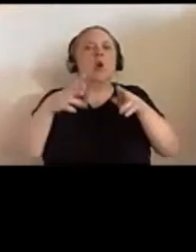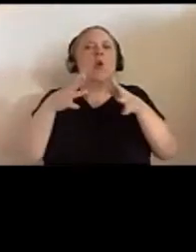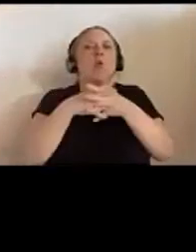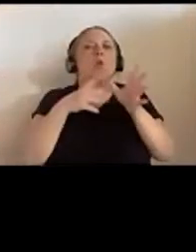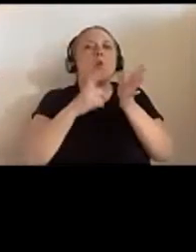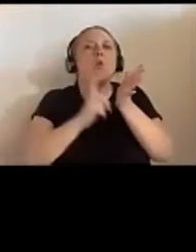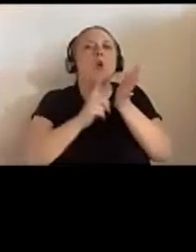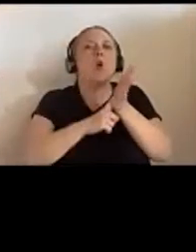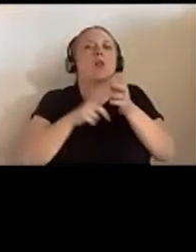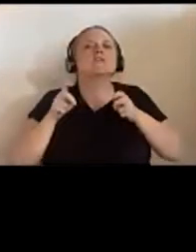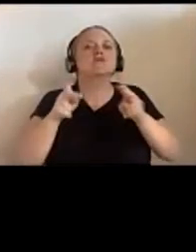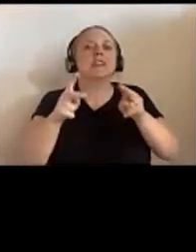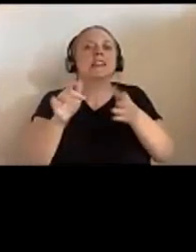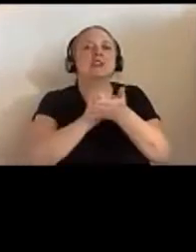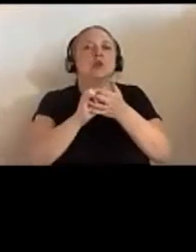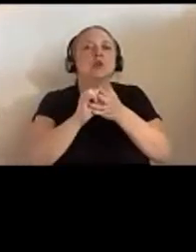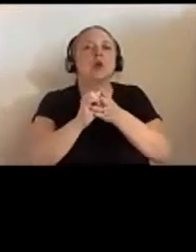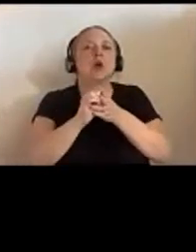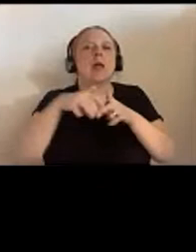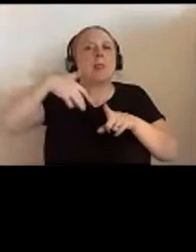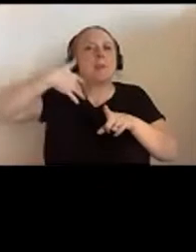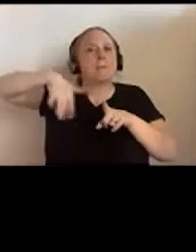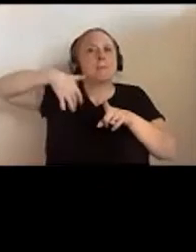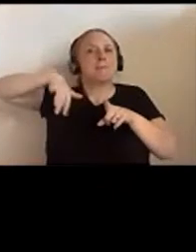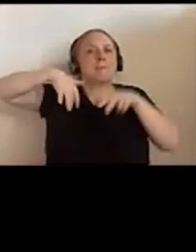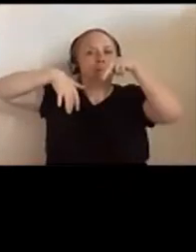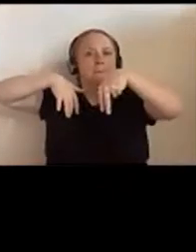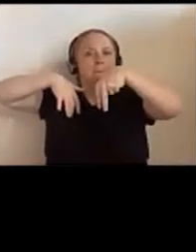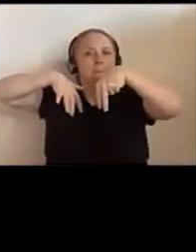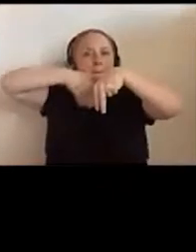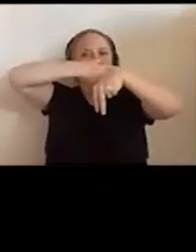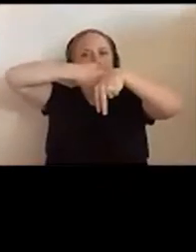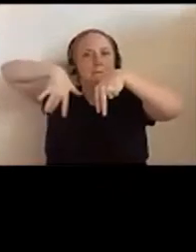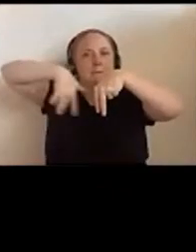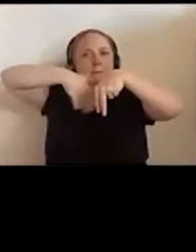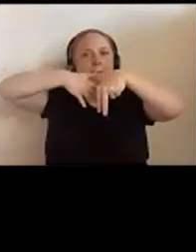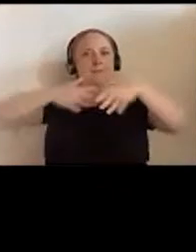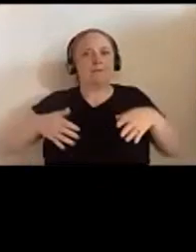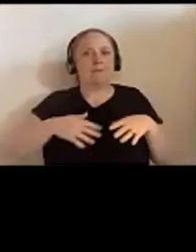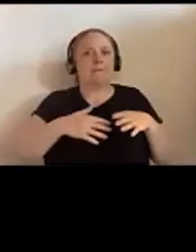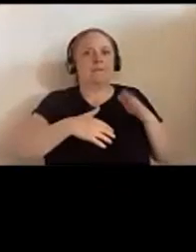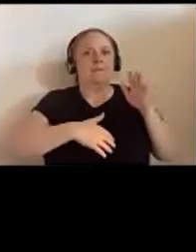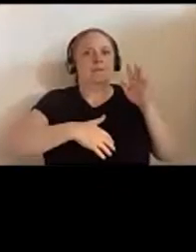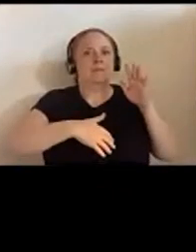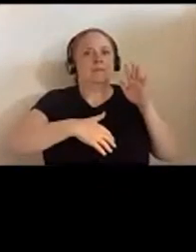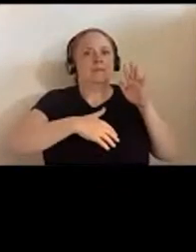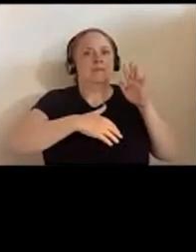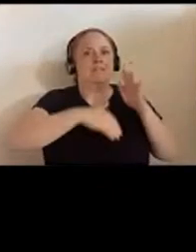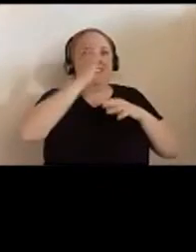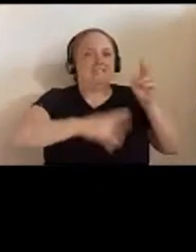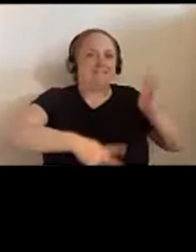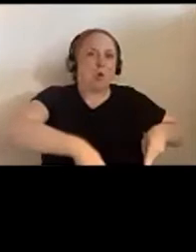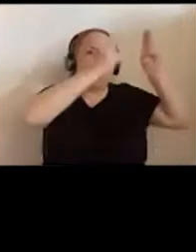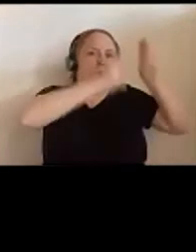City. In the background, you can see the kind of big New York